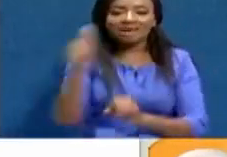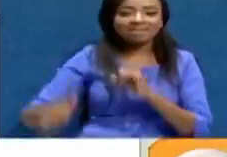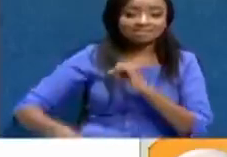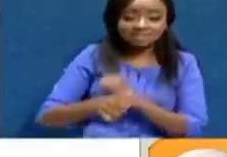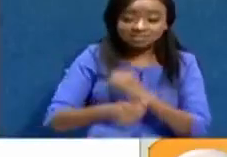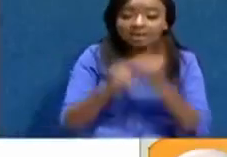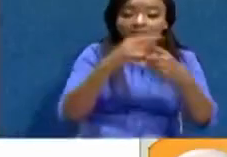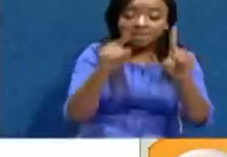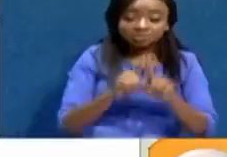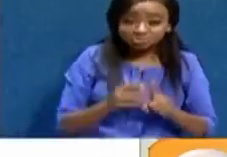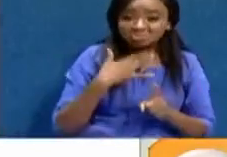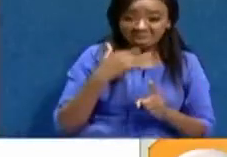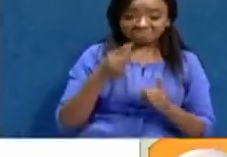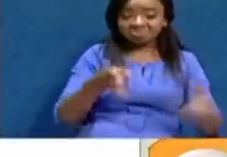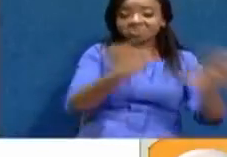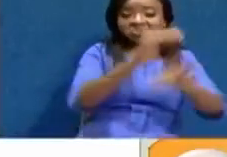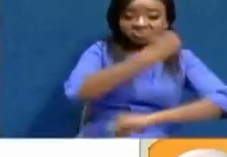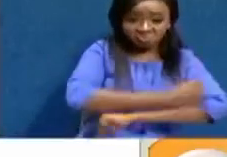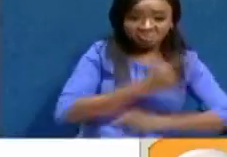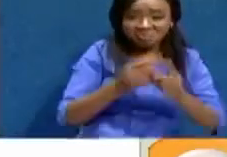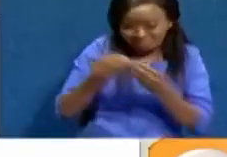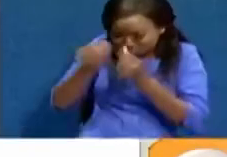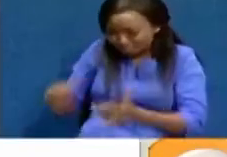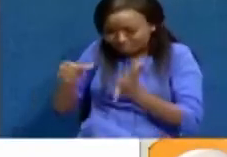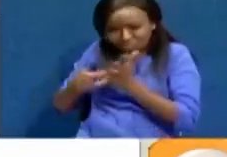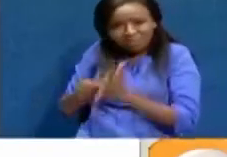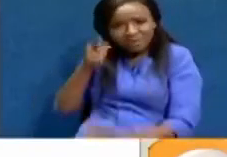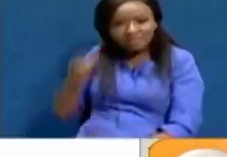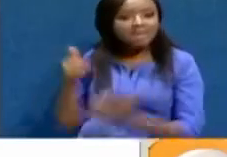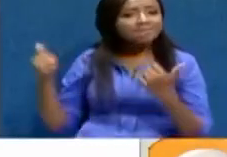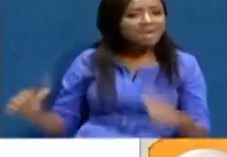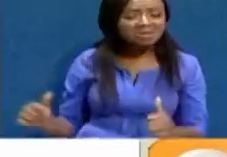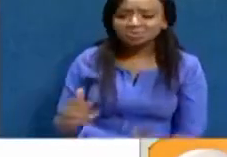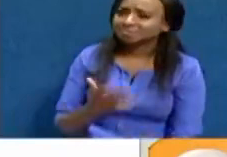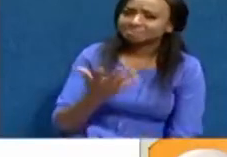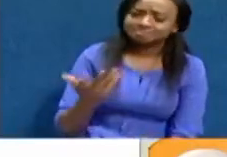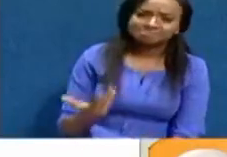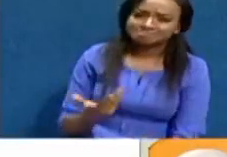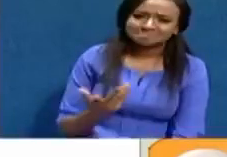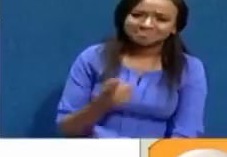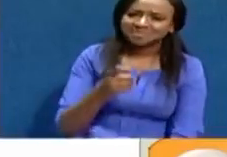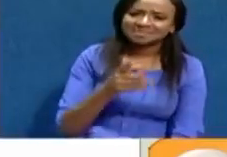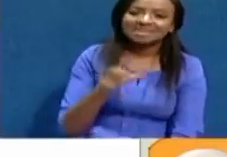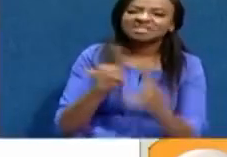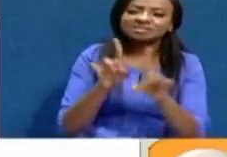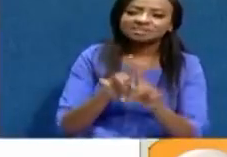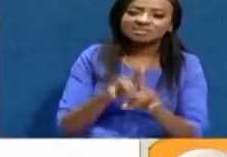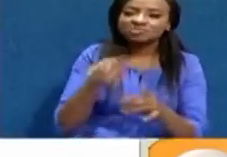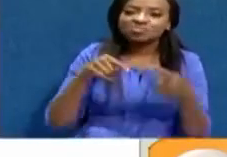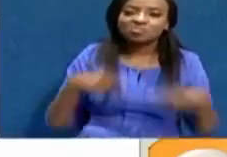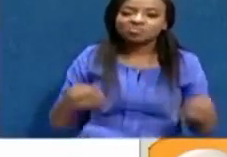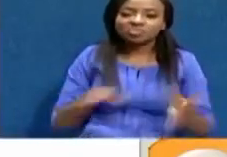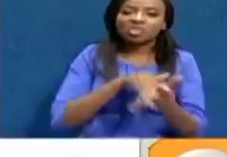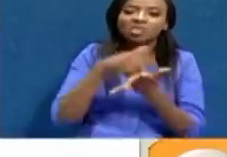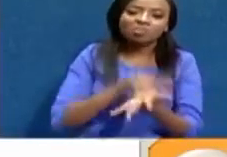to contemplate closing schools without dealing with the root cause of the current surge will be as cowardly as it will be a